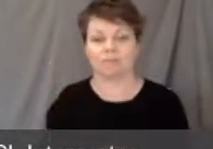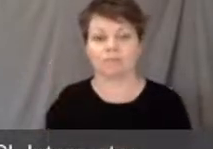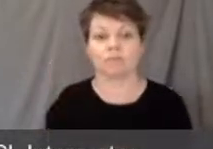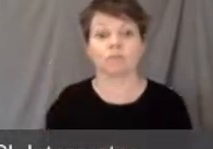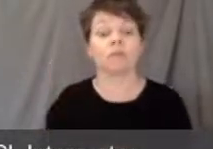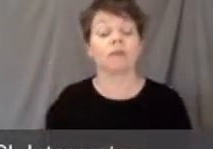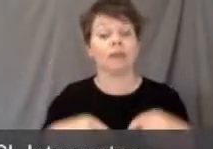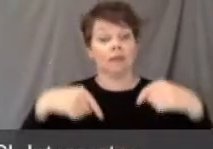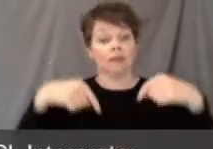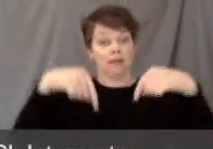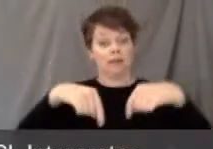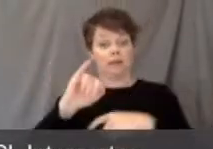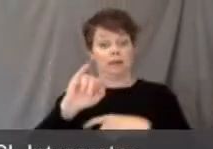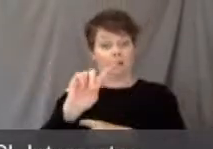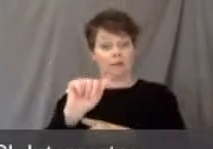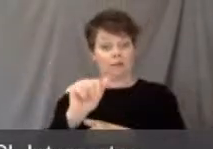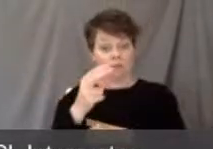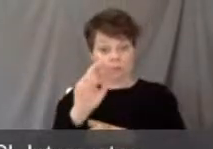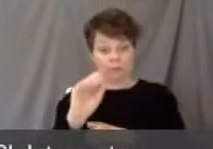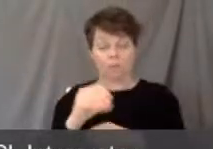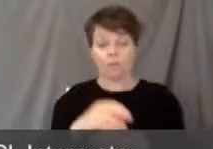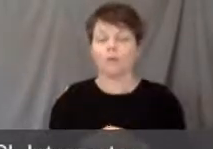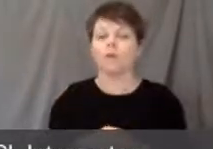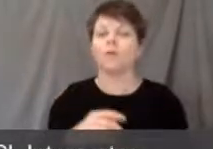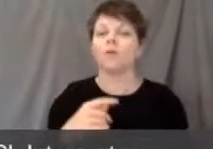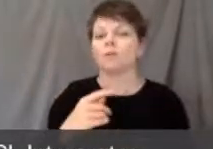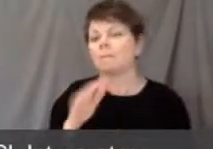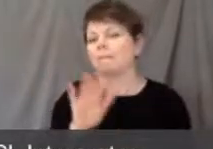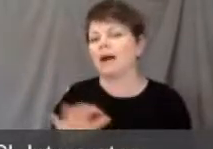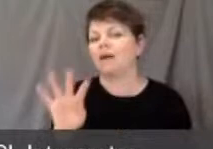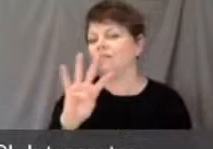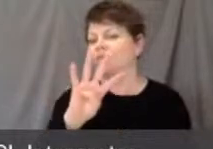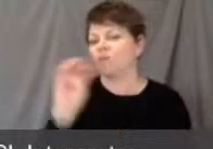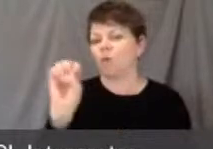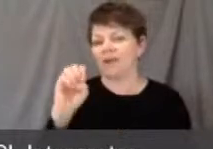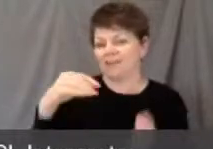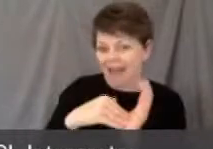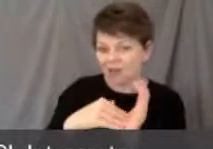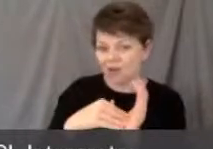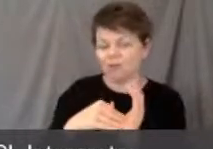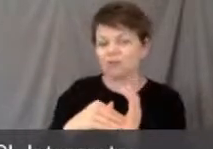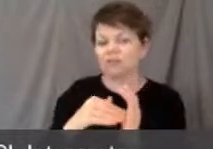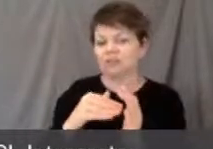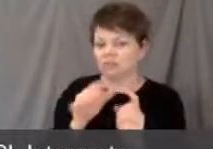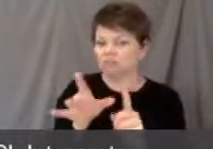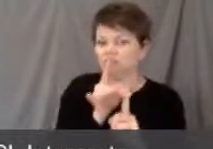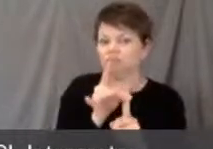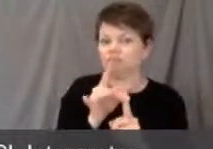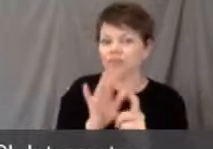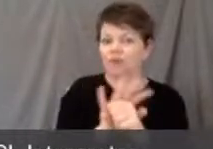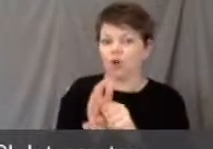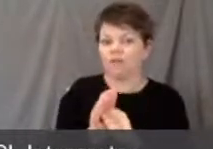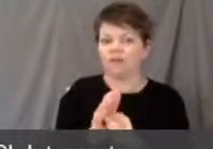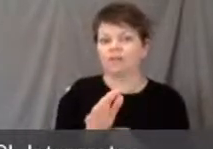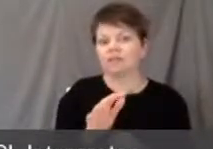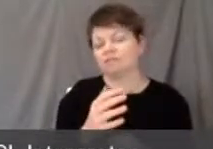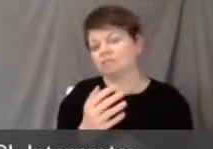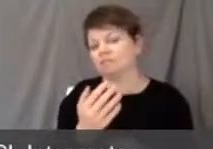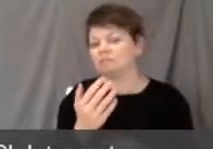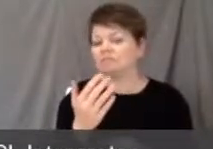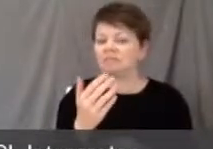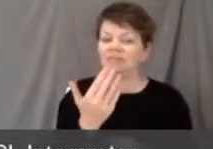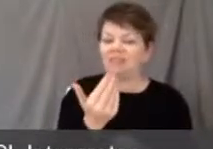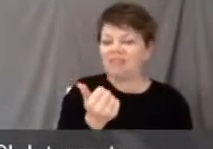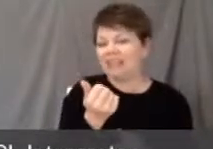In Idaho, we've seen about 40,000 cases in children reported. That's about 15 or 16,000 in kids